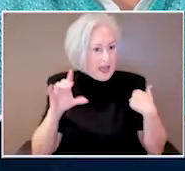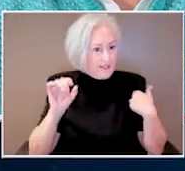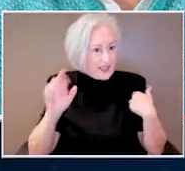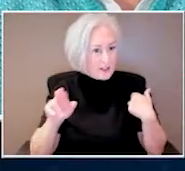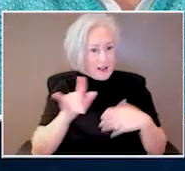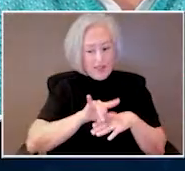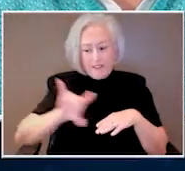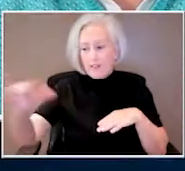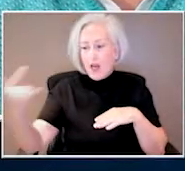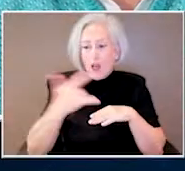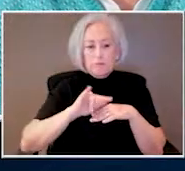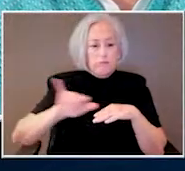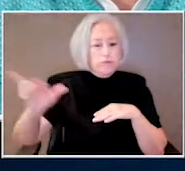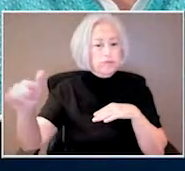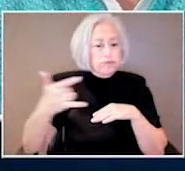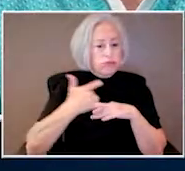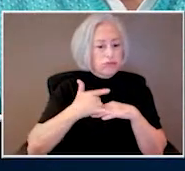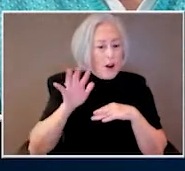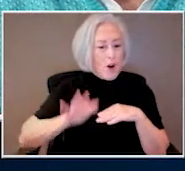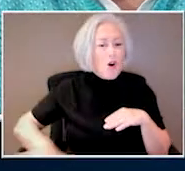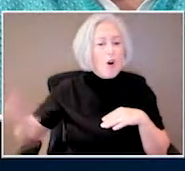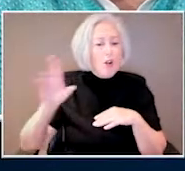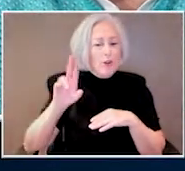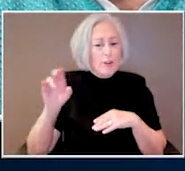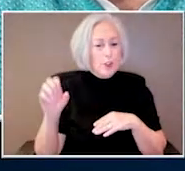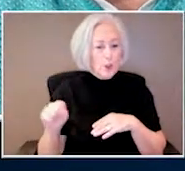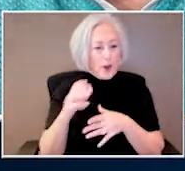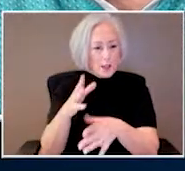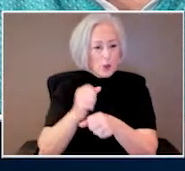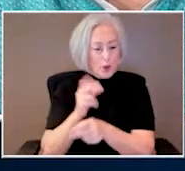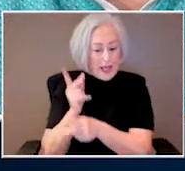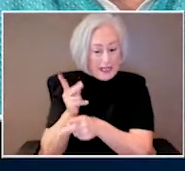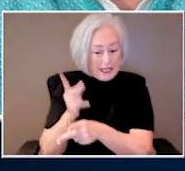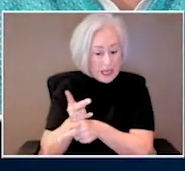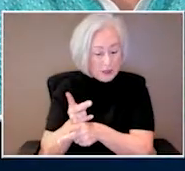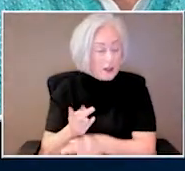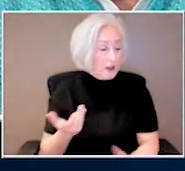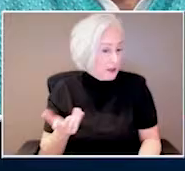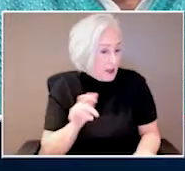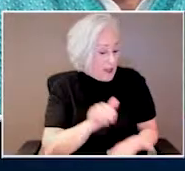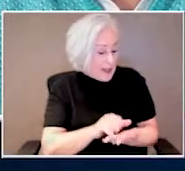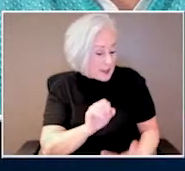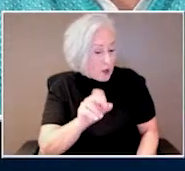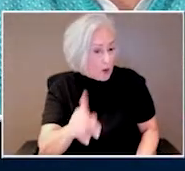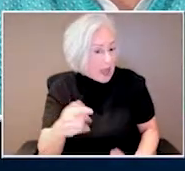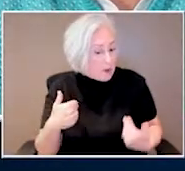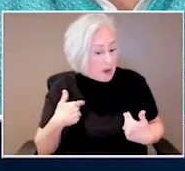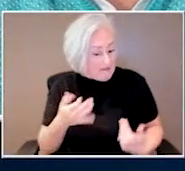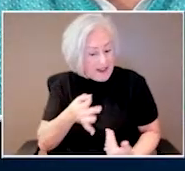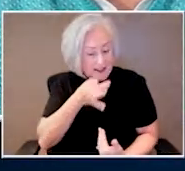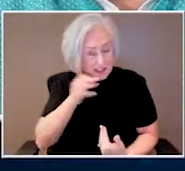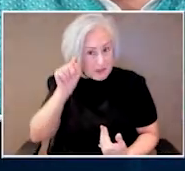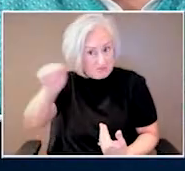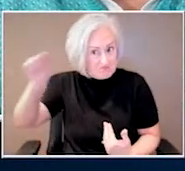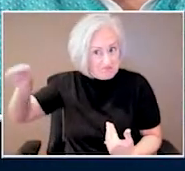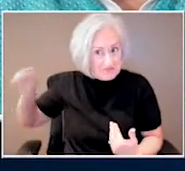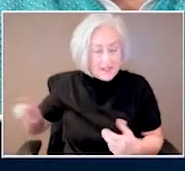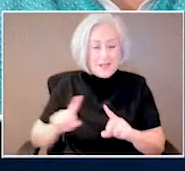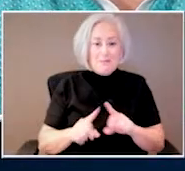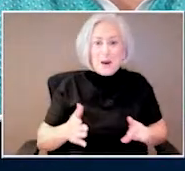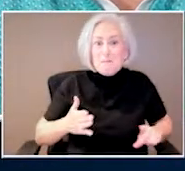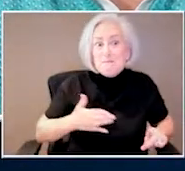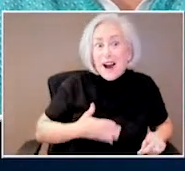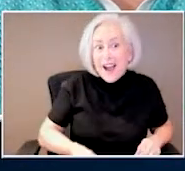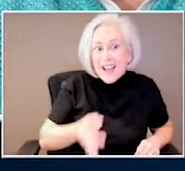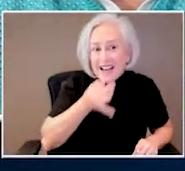over the country. And that's okay, because there are experts. But my experts are in my backyard.